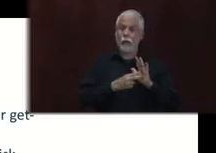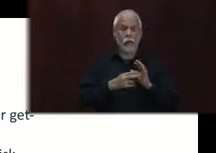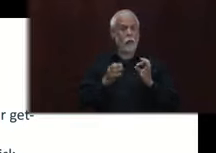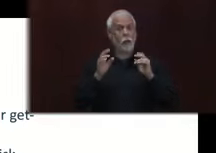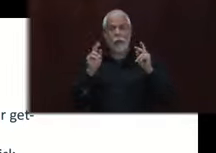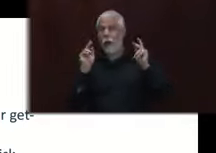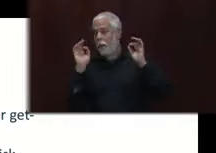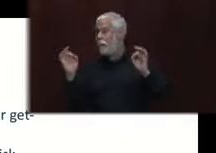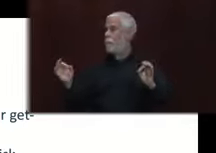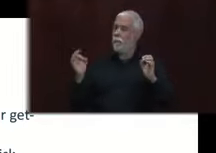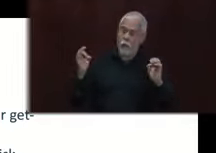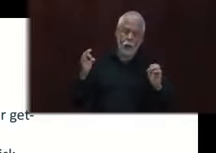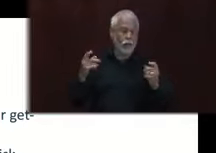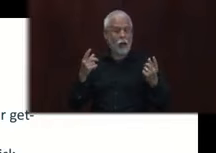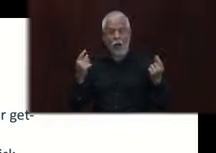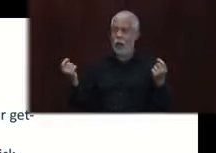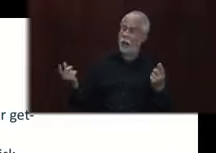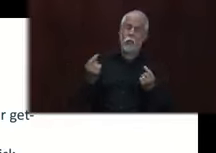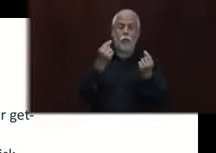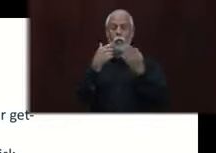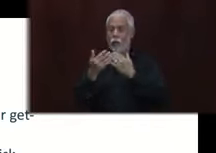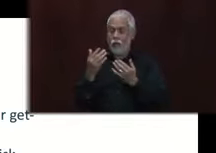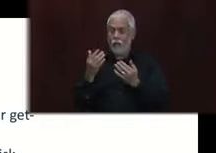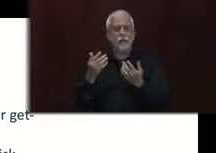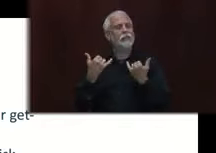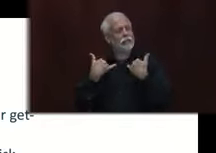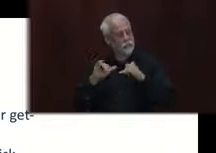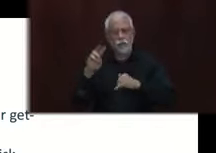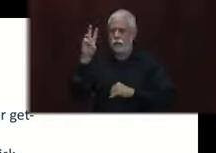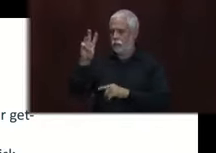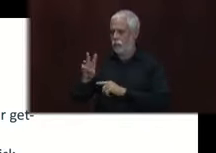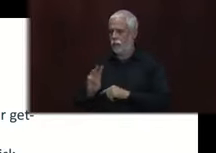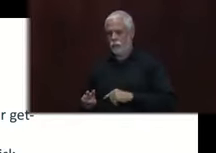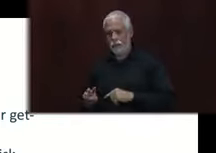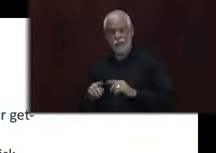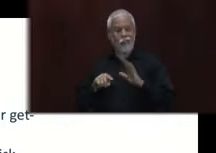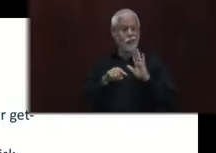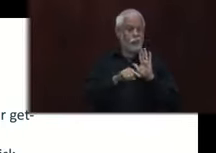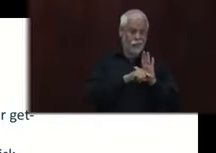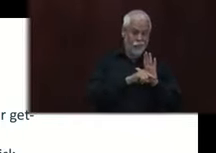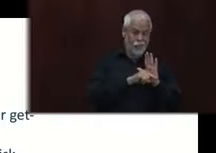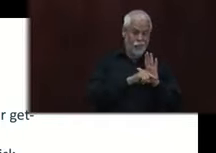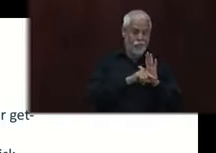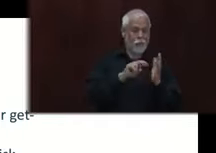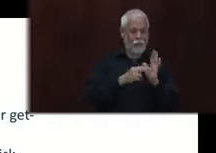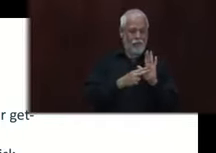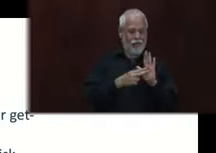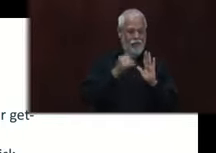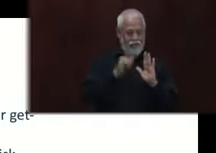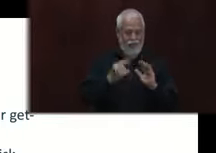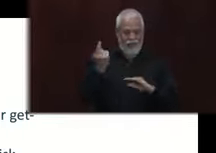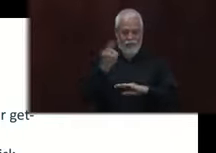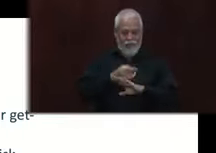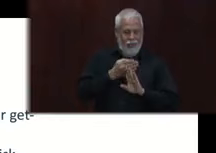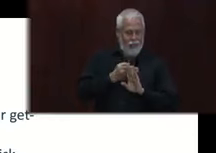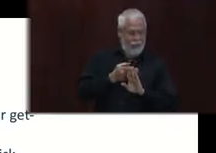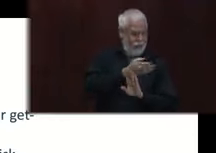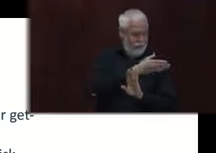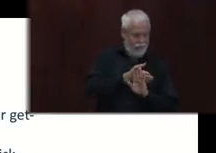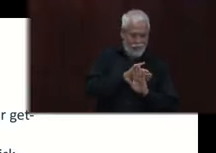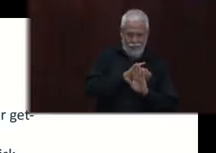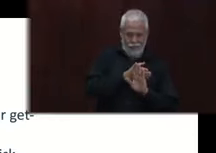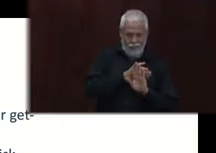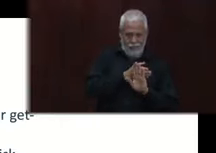That doesn't mean you can't or shouldn't be doing the 3 W's. A negative test gives you information for that particular